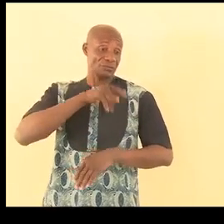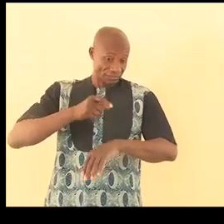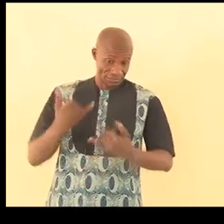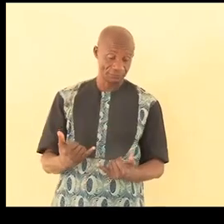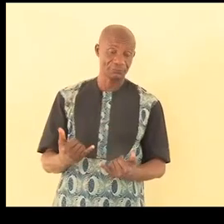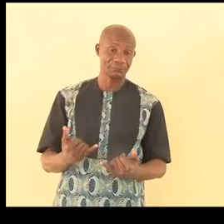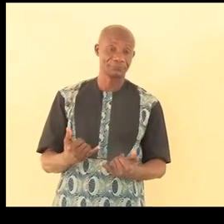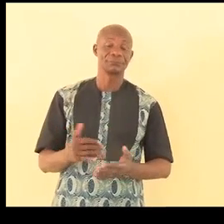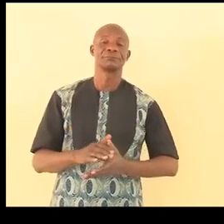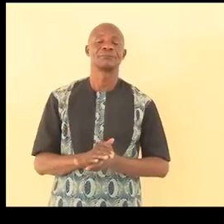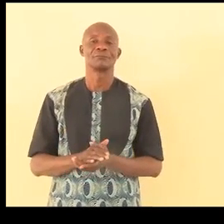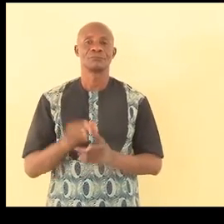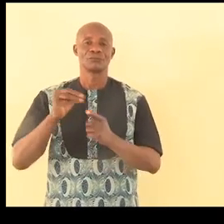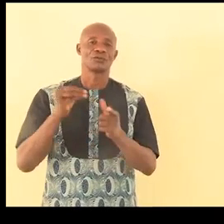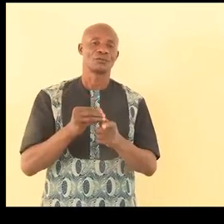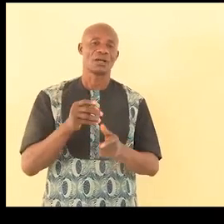moment?